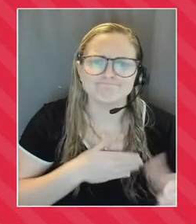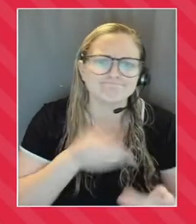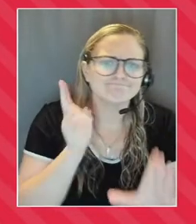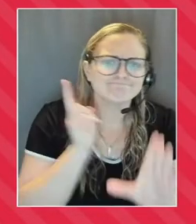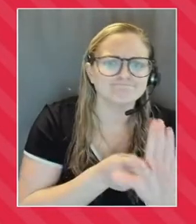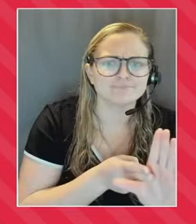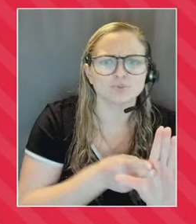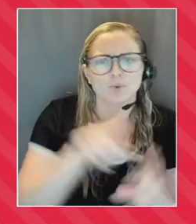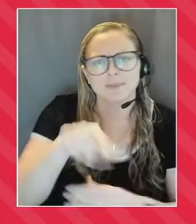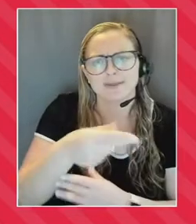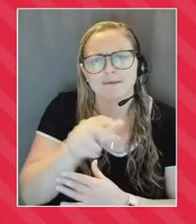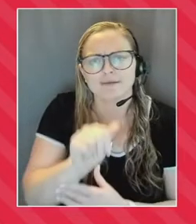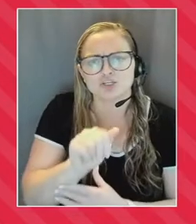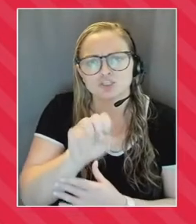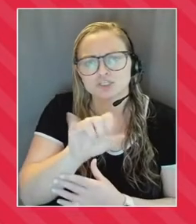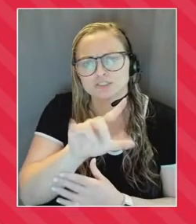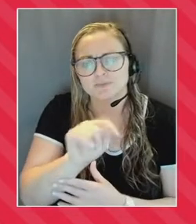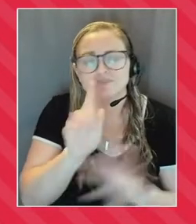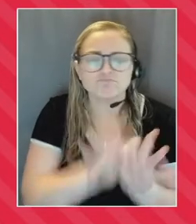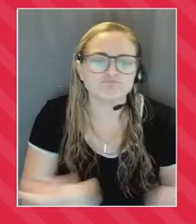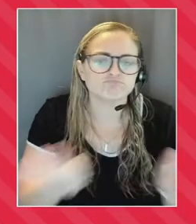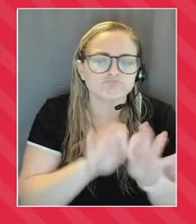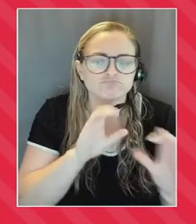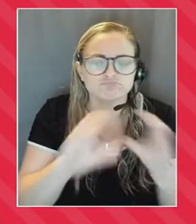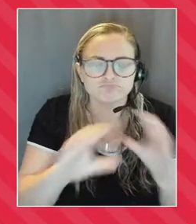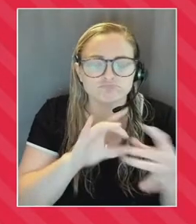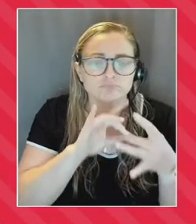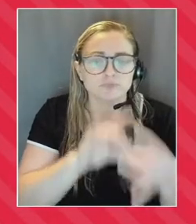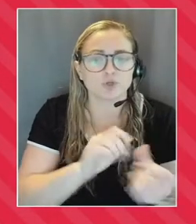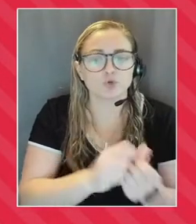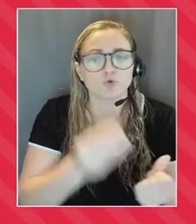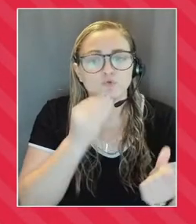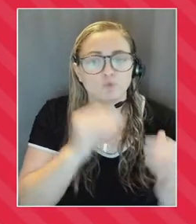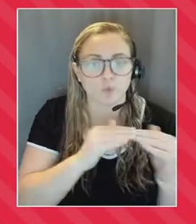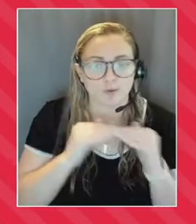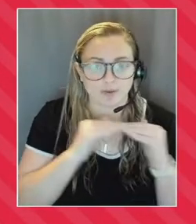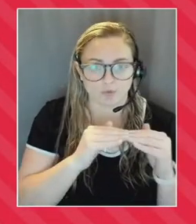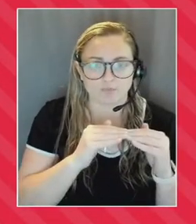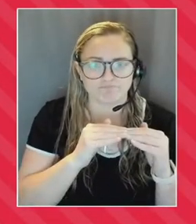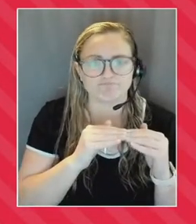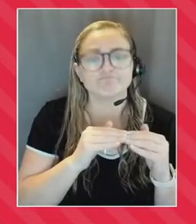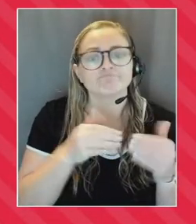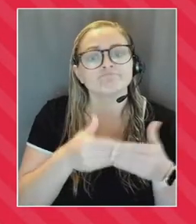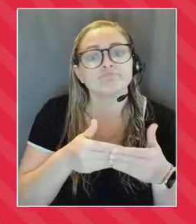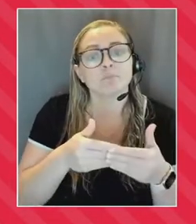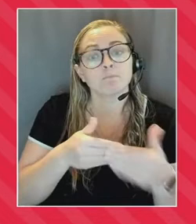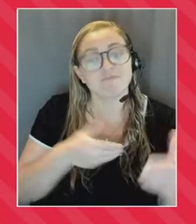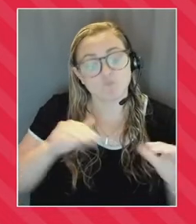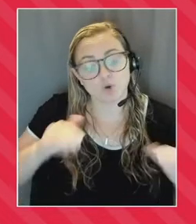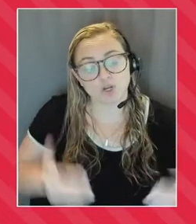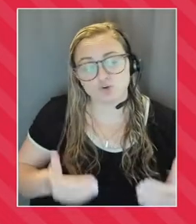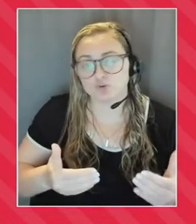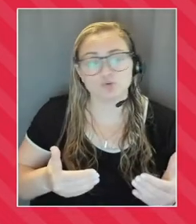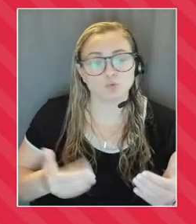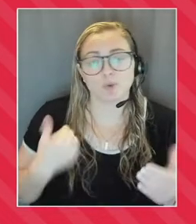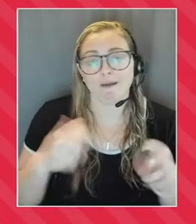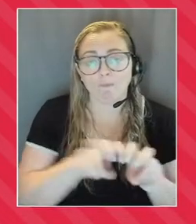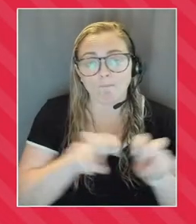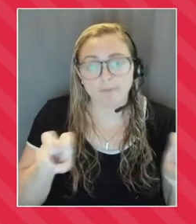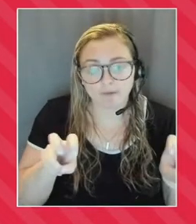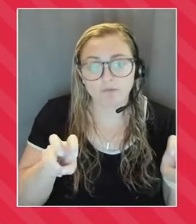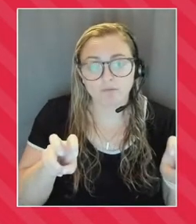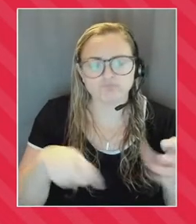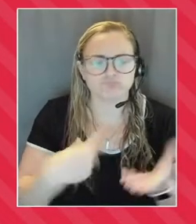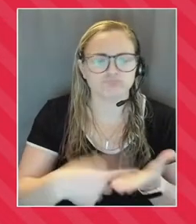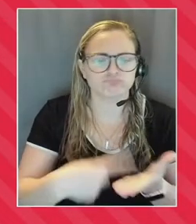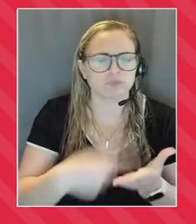Summit for an important conversation around food equity. So before I introduce our esteemed panel, I wanted to talk for